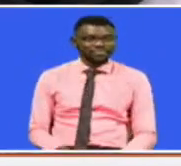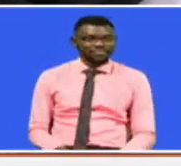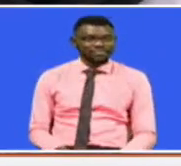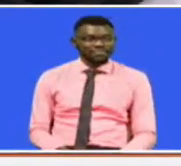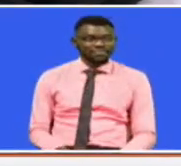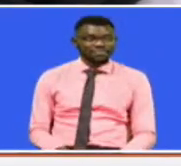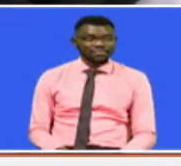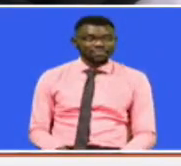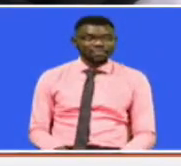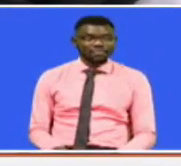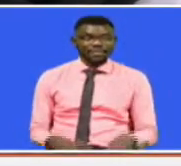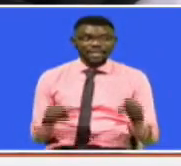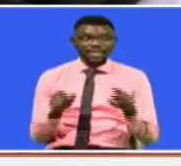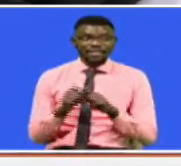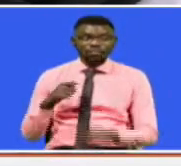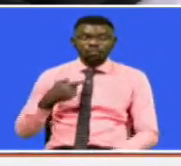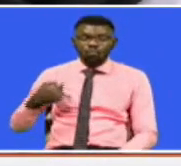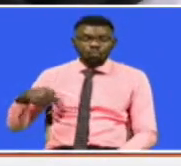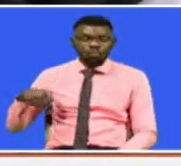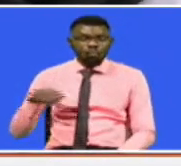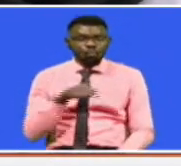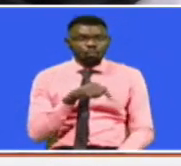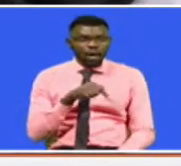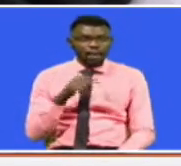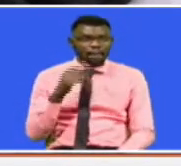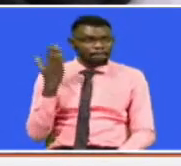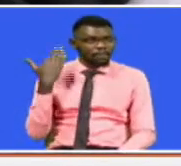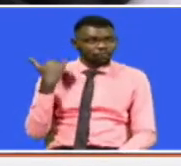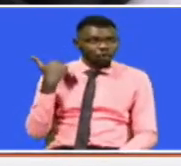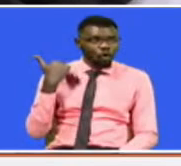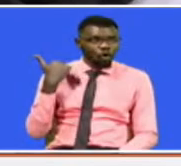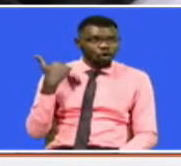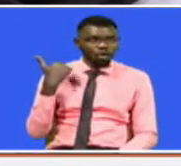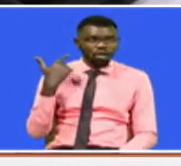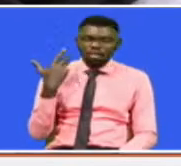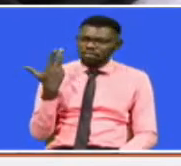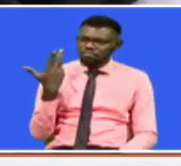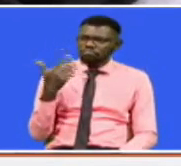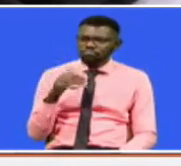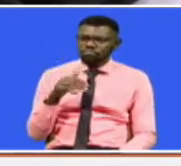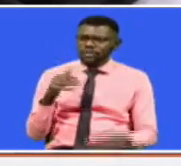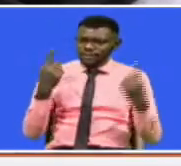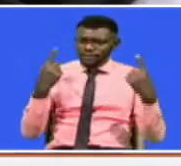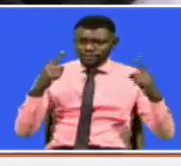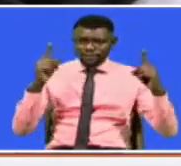We also are quite successful in the arena of water. Provisional water.